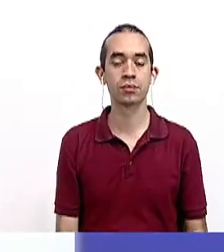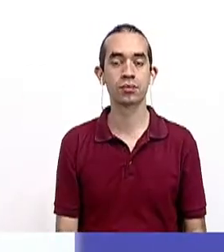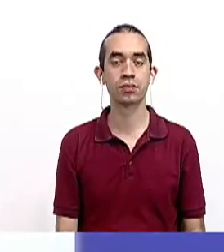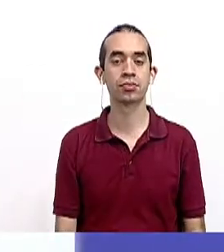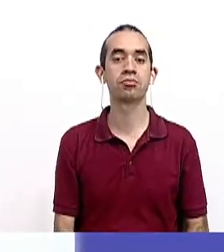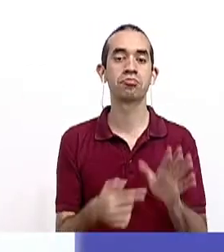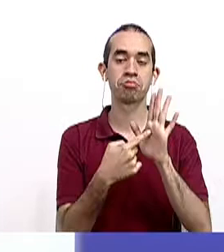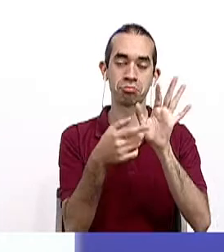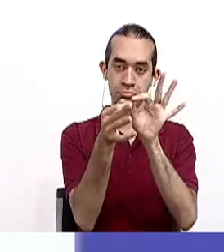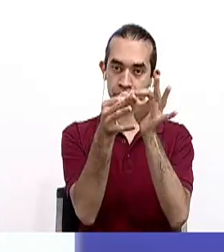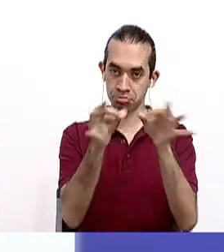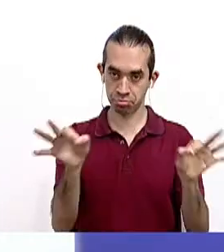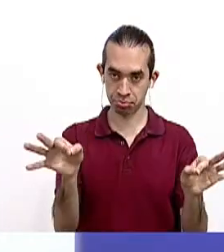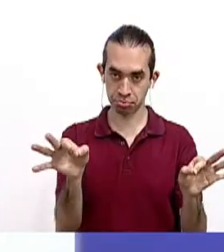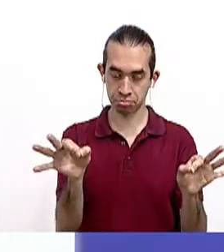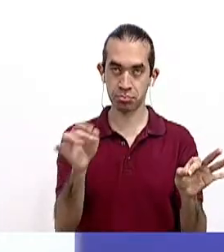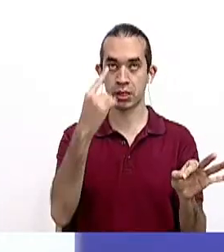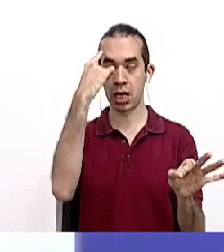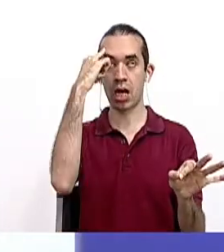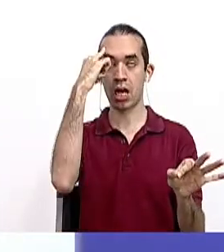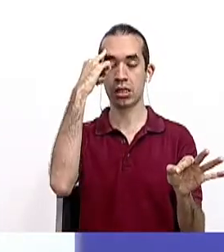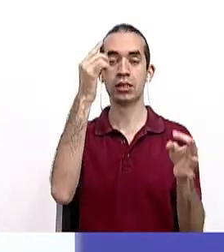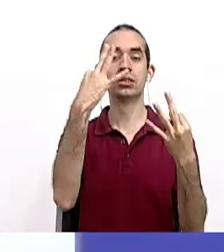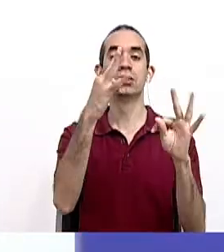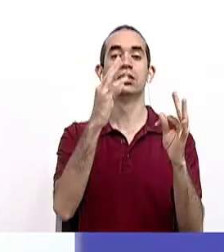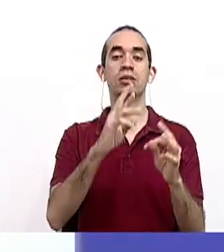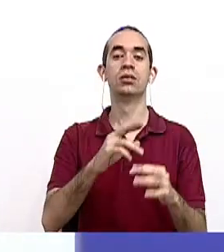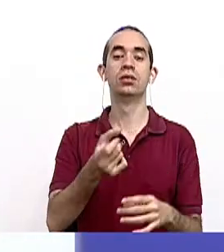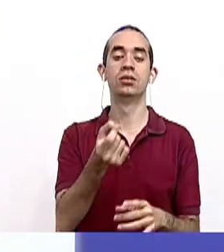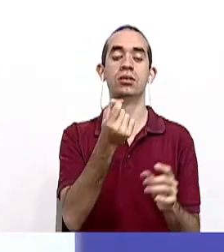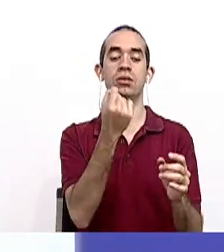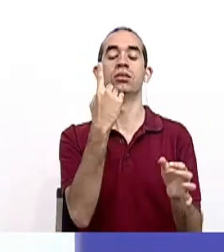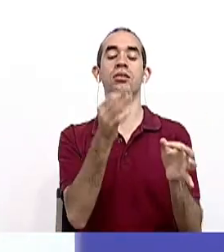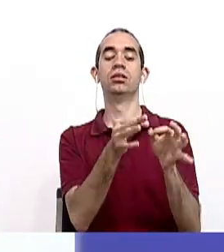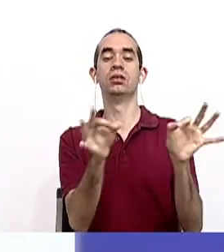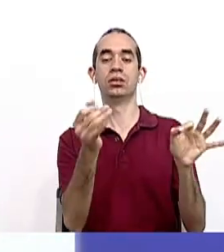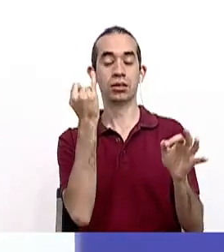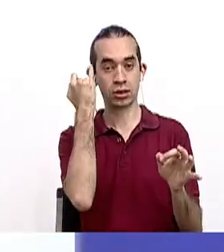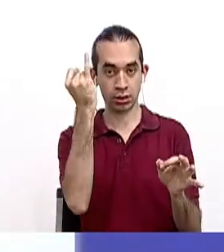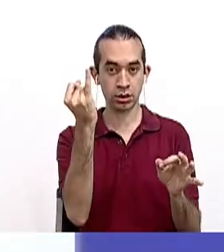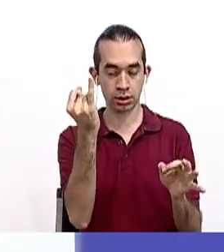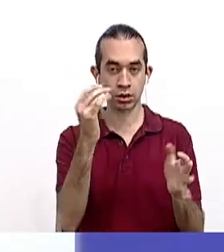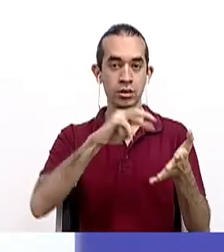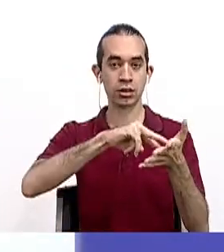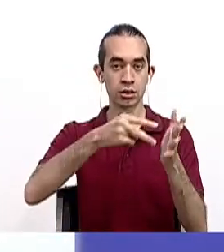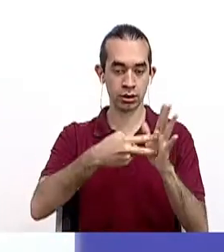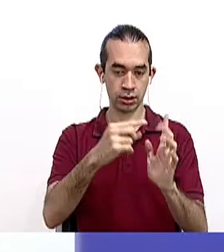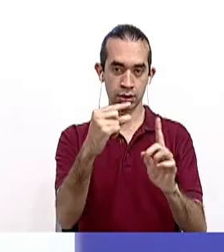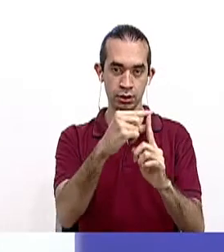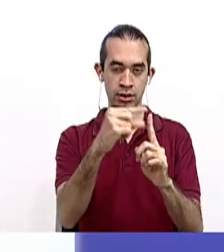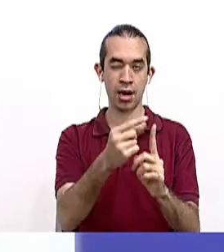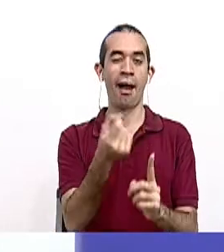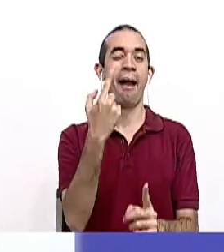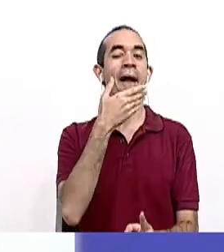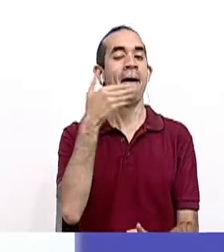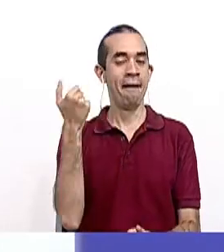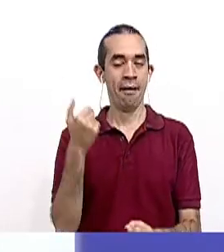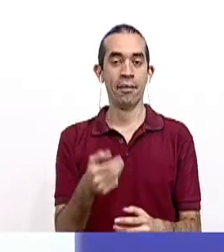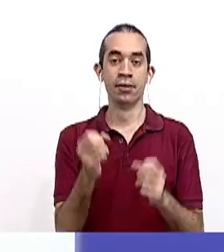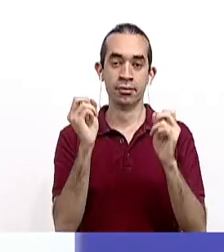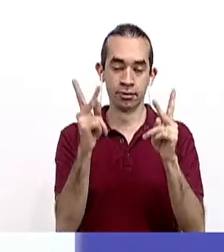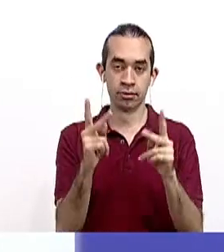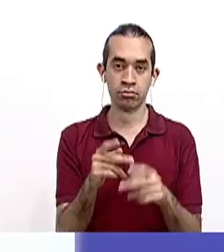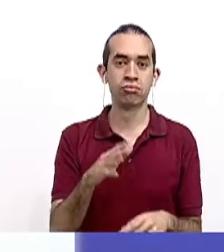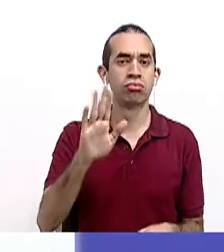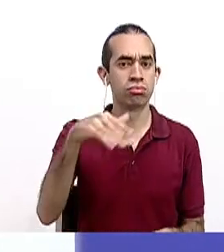a sentence, and you will try to understand the idea or the meaning of the word better. Okay? Do